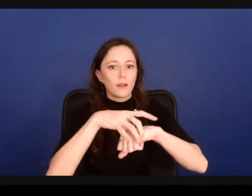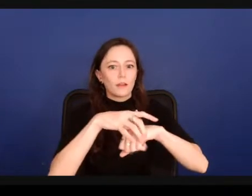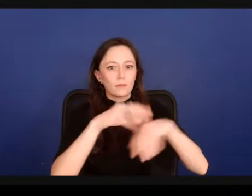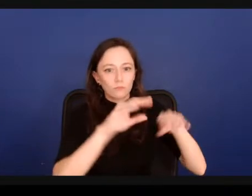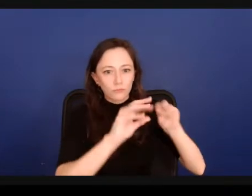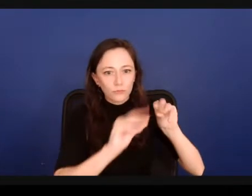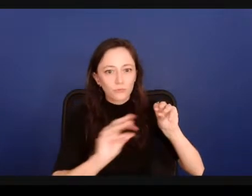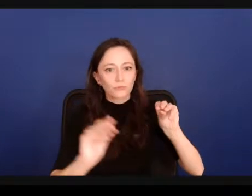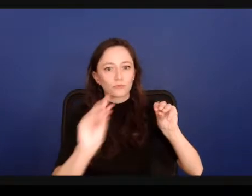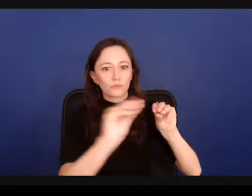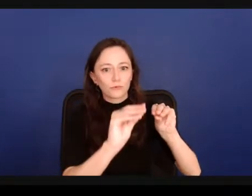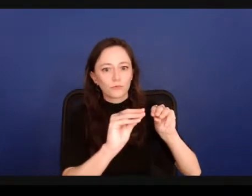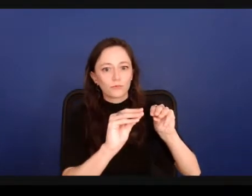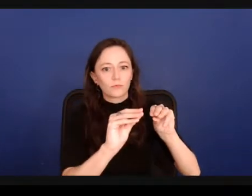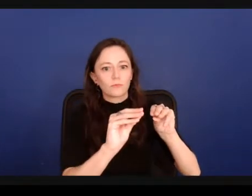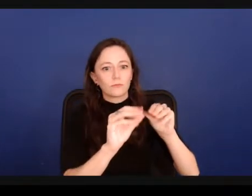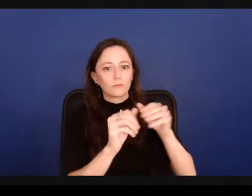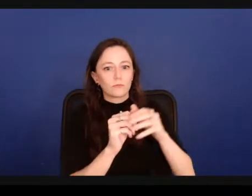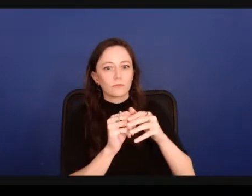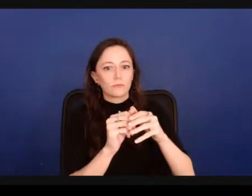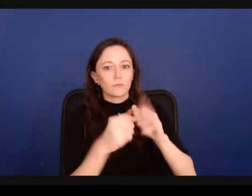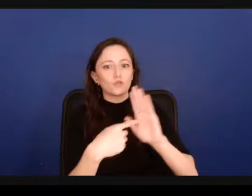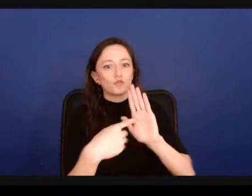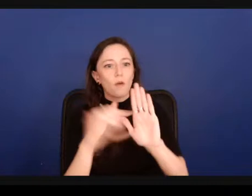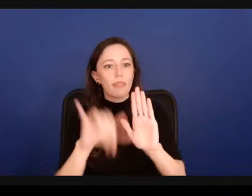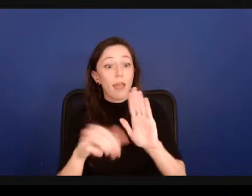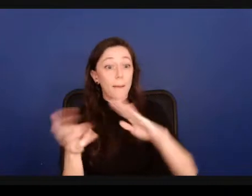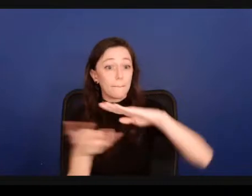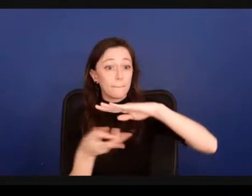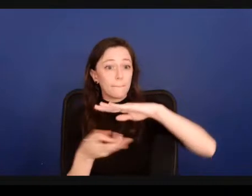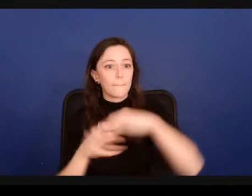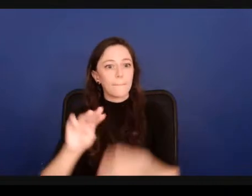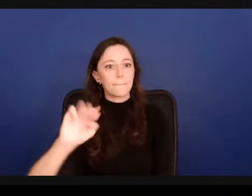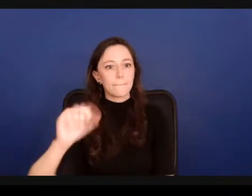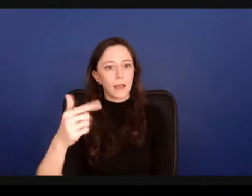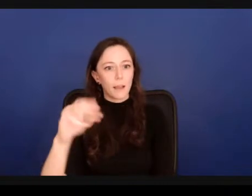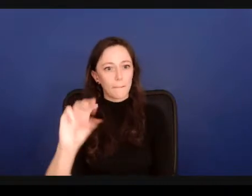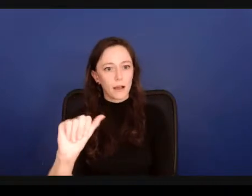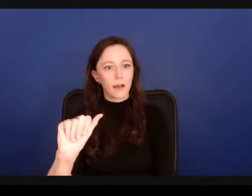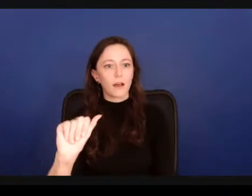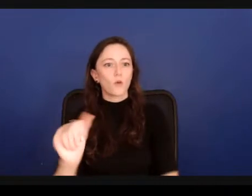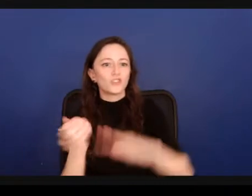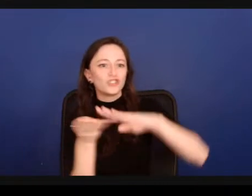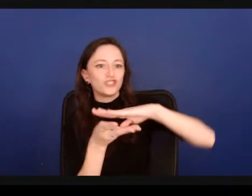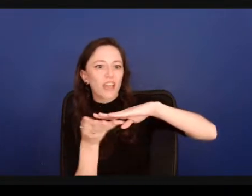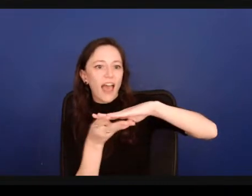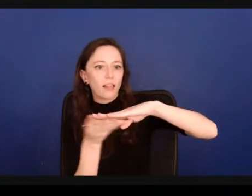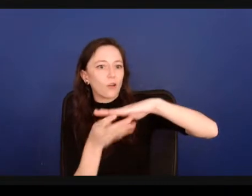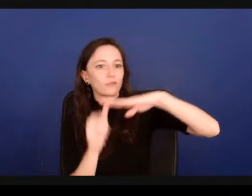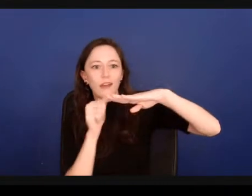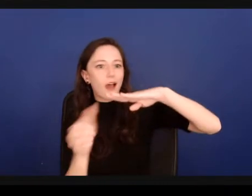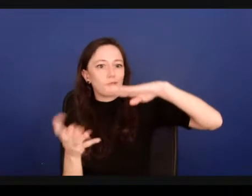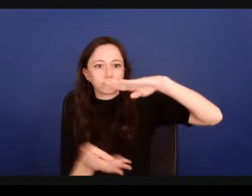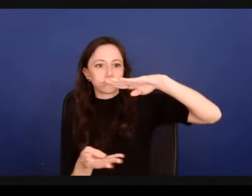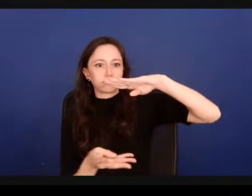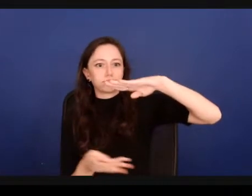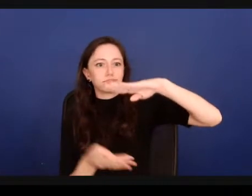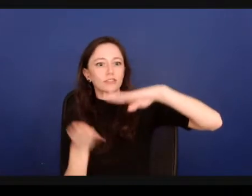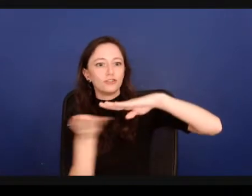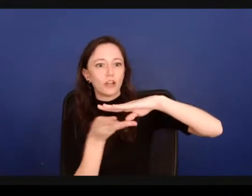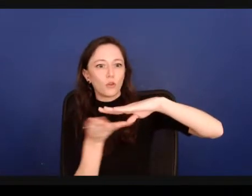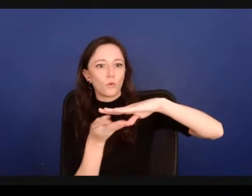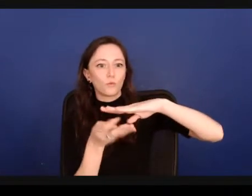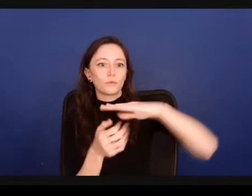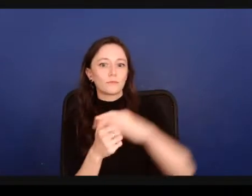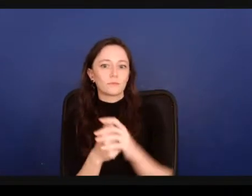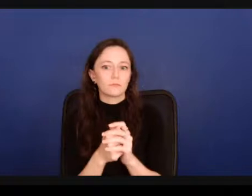days indicated magma was being placed at relatively shallow levels. And so here is the new text